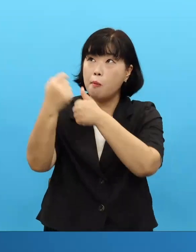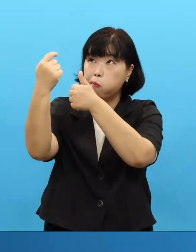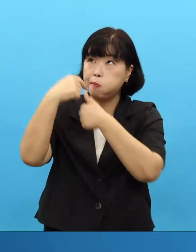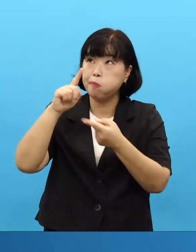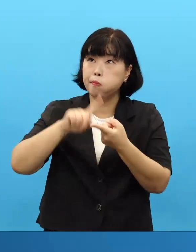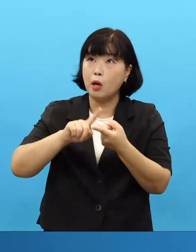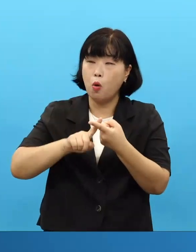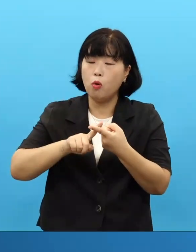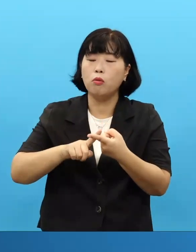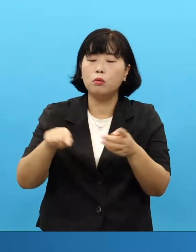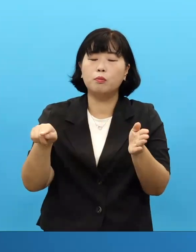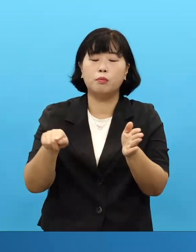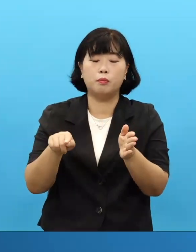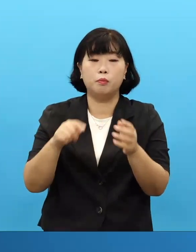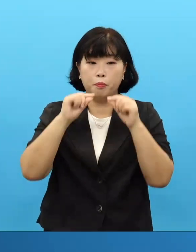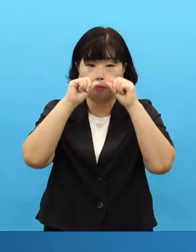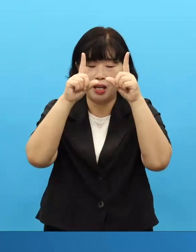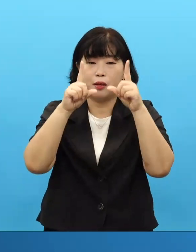discovered?